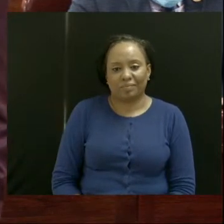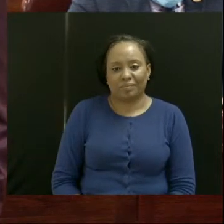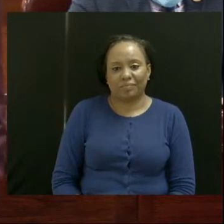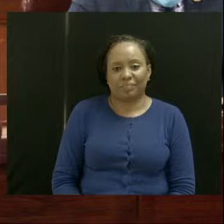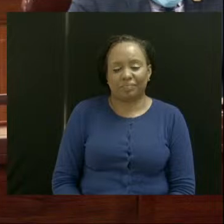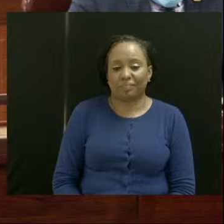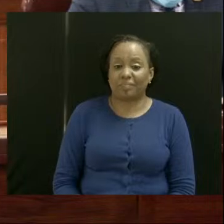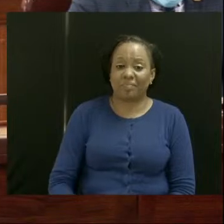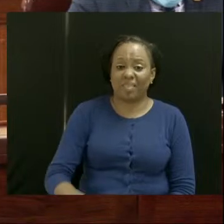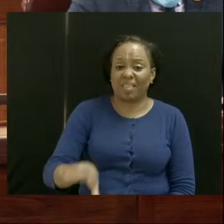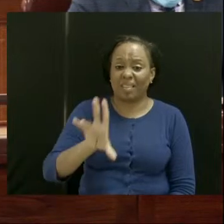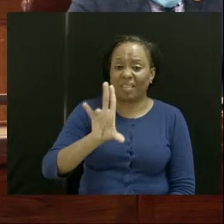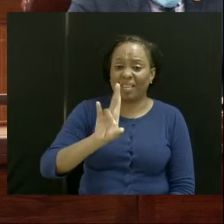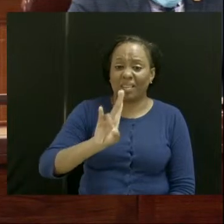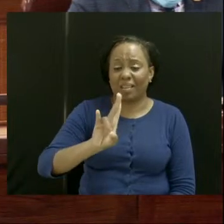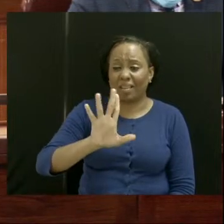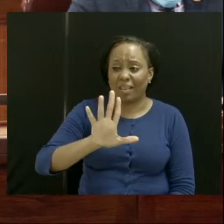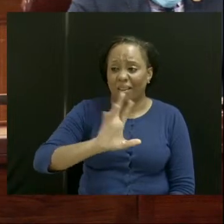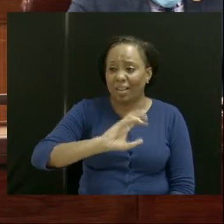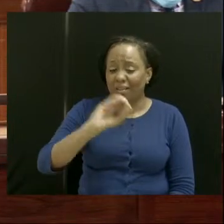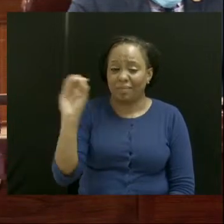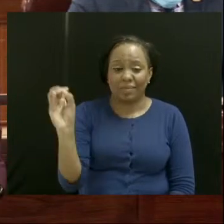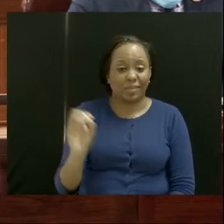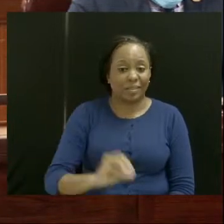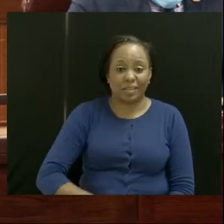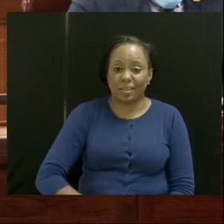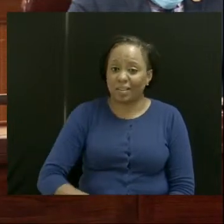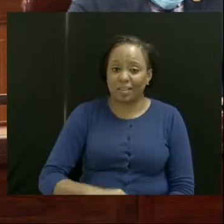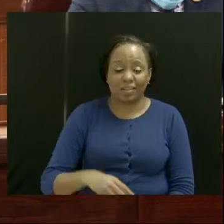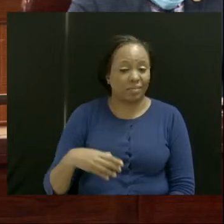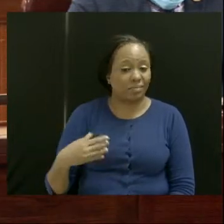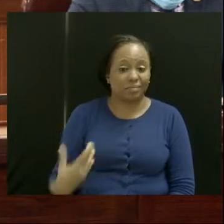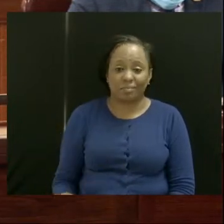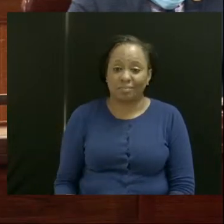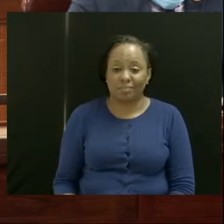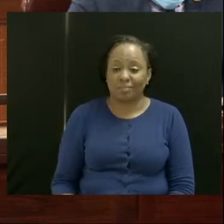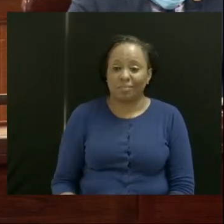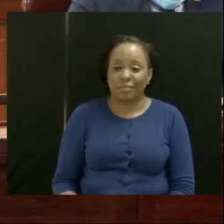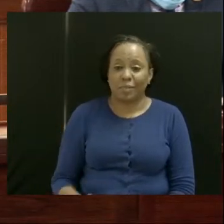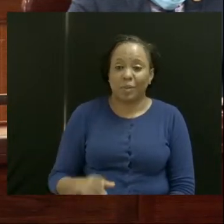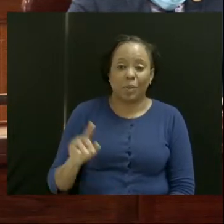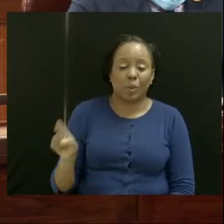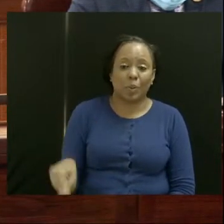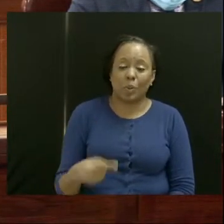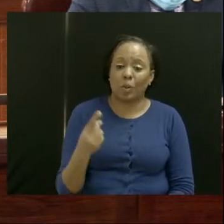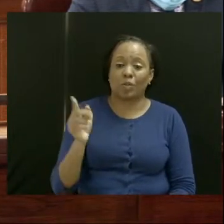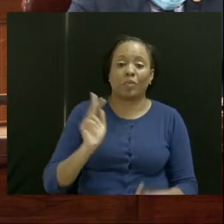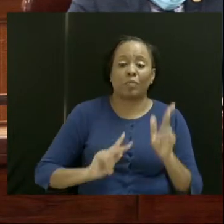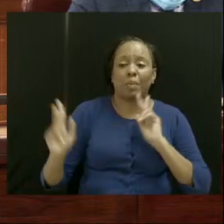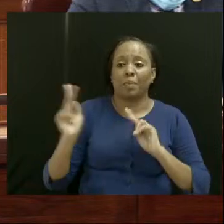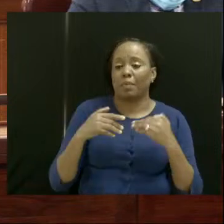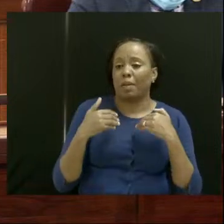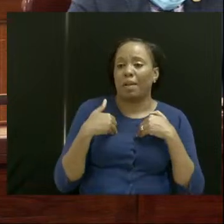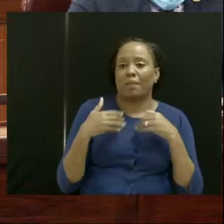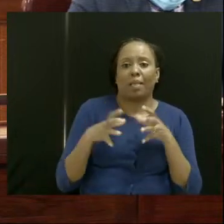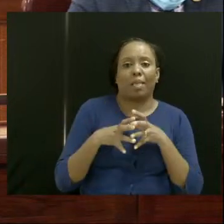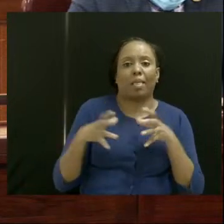75% of it being taken up by the secondary